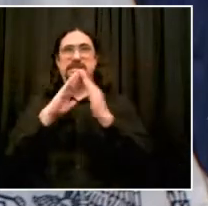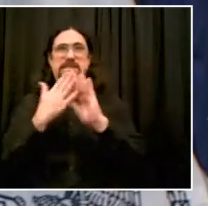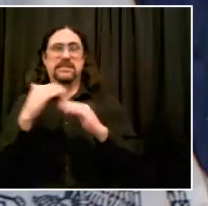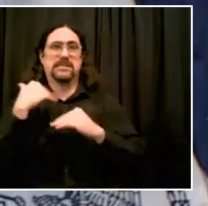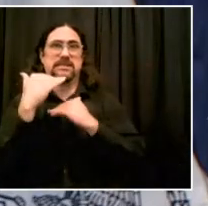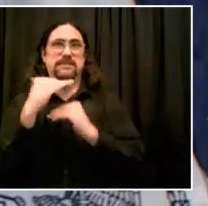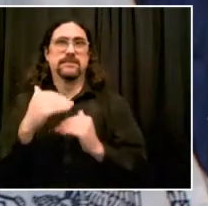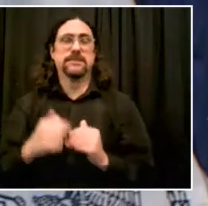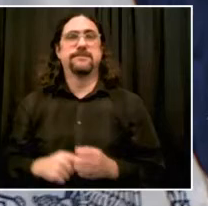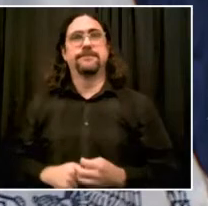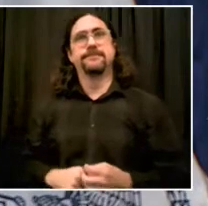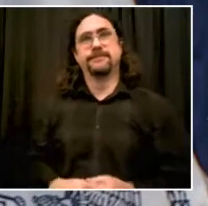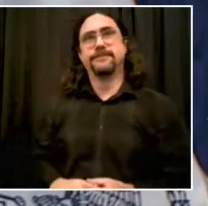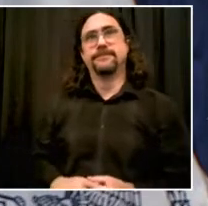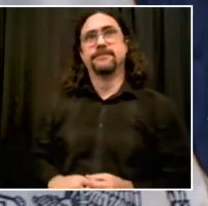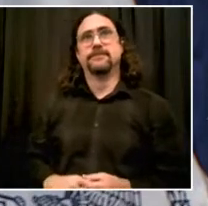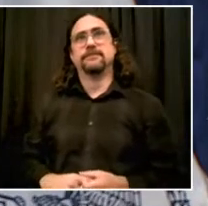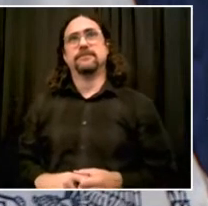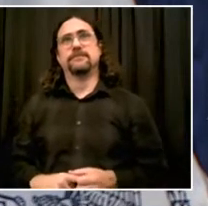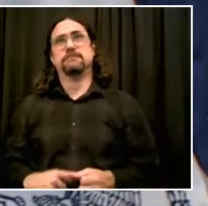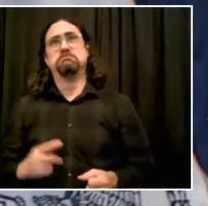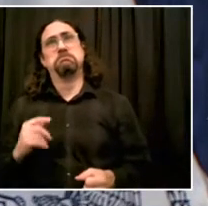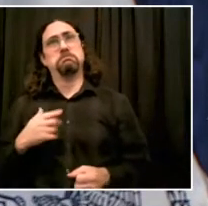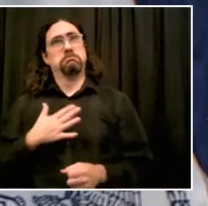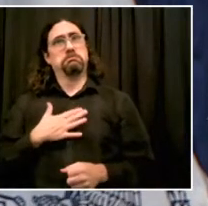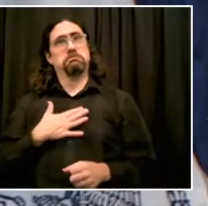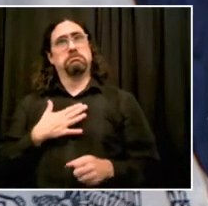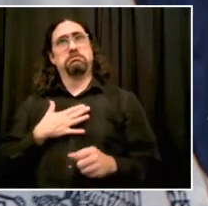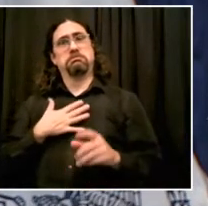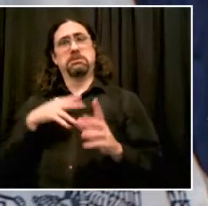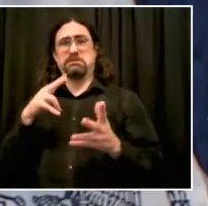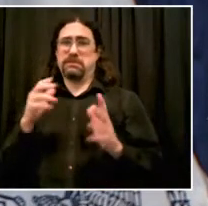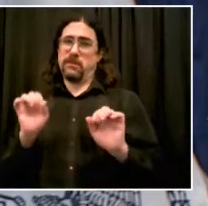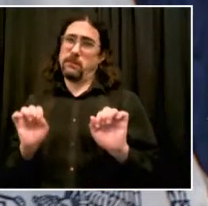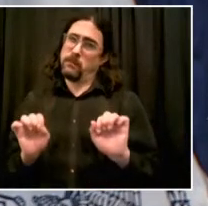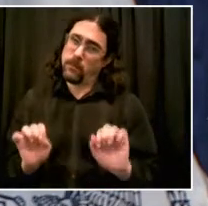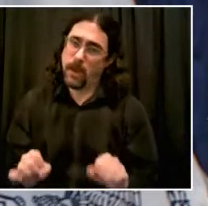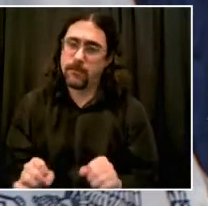Last two for today. Next we have Ruvain from Hamodia.